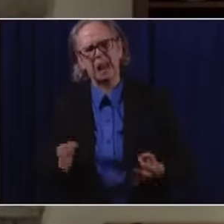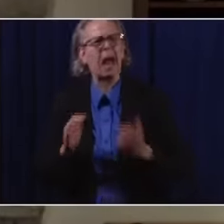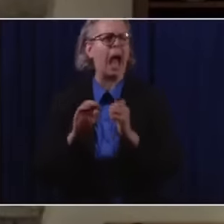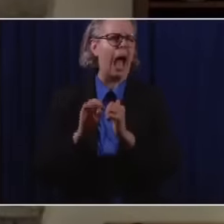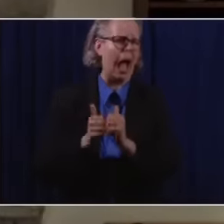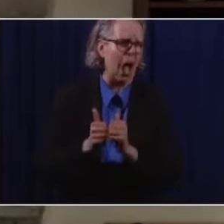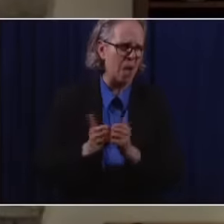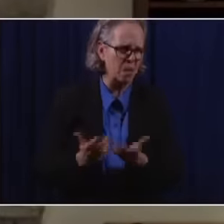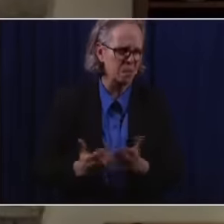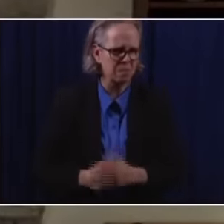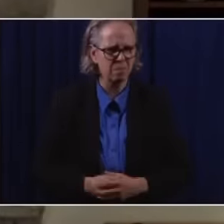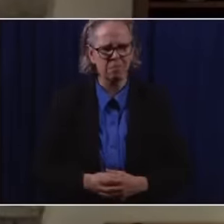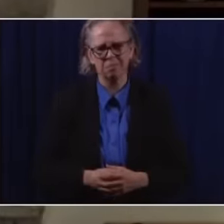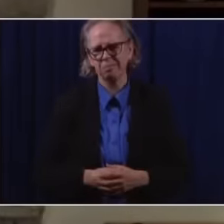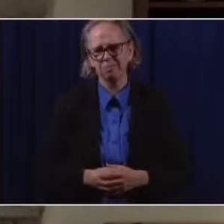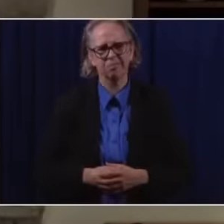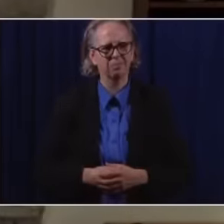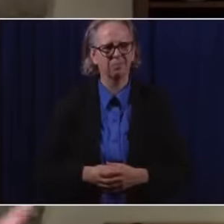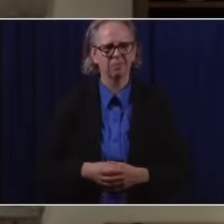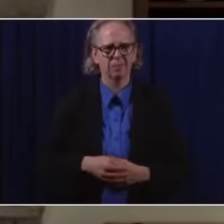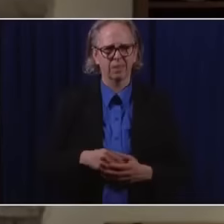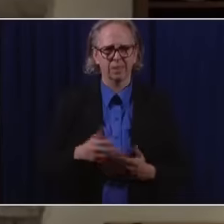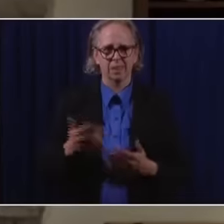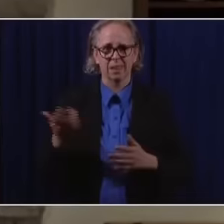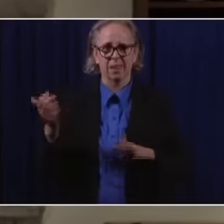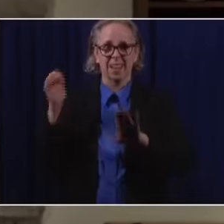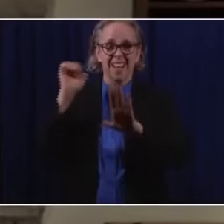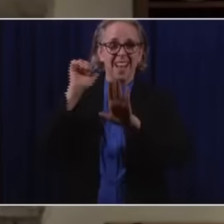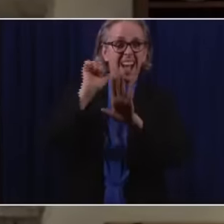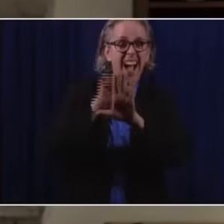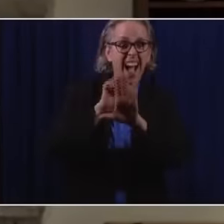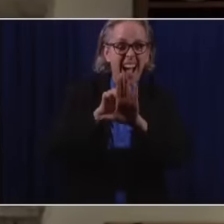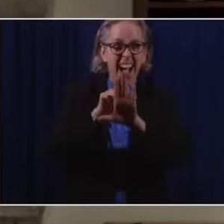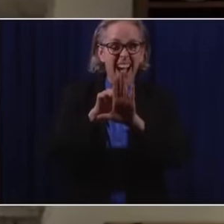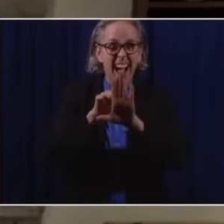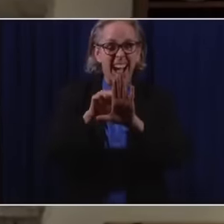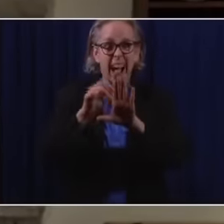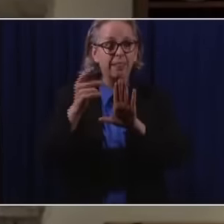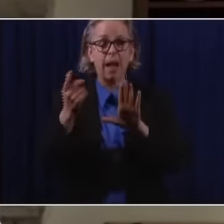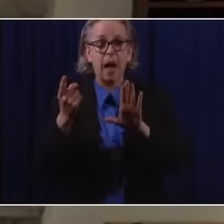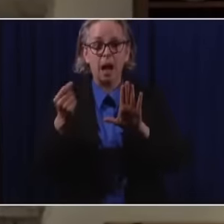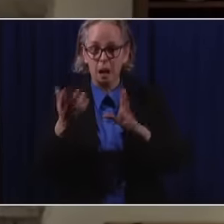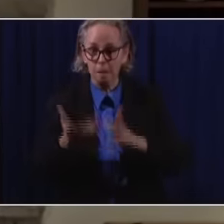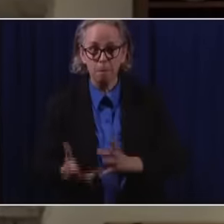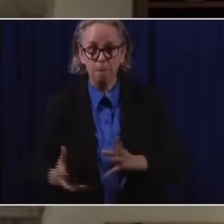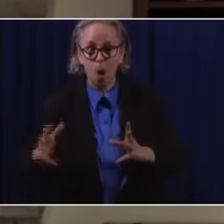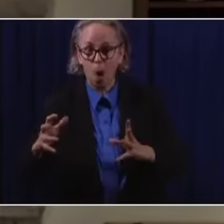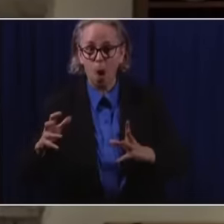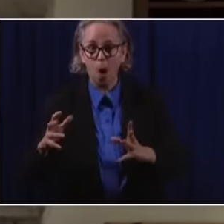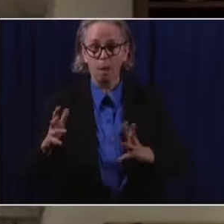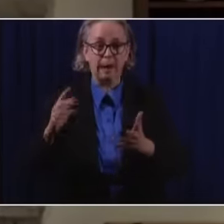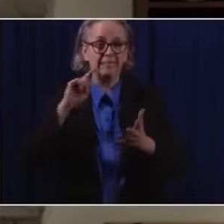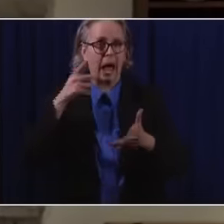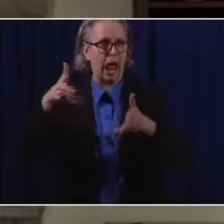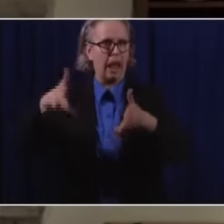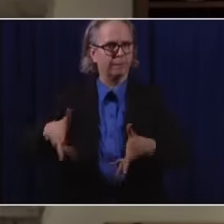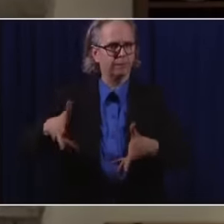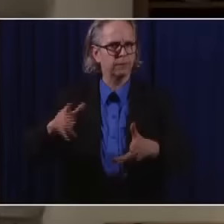door. If the light's on, hope that there's some candies out there. And for the people in the house, don't put it